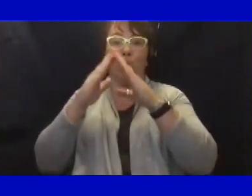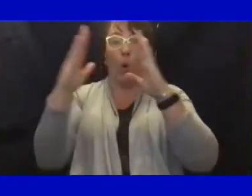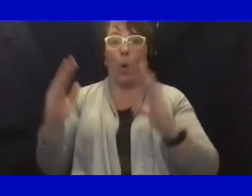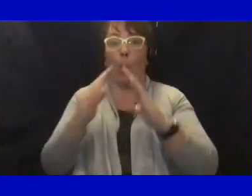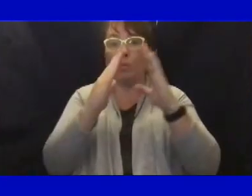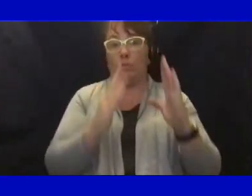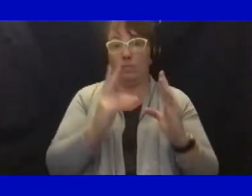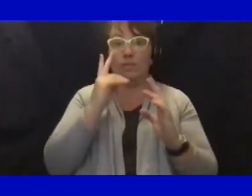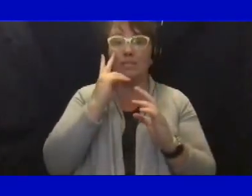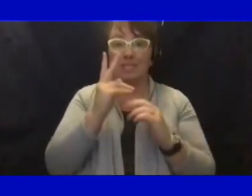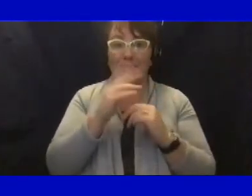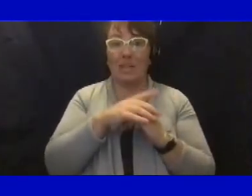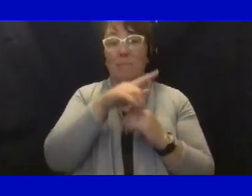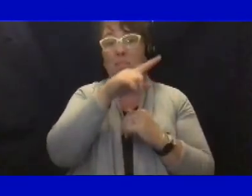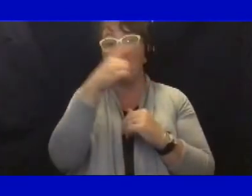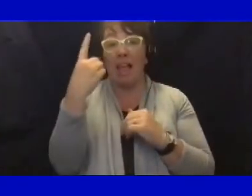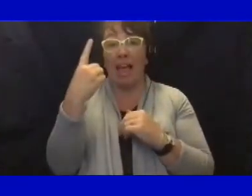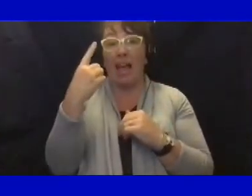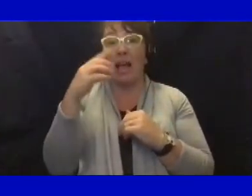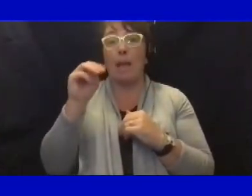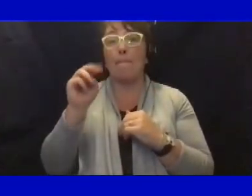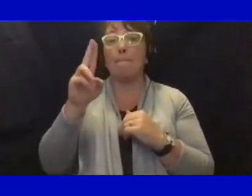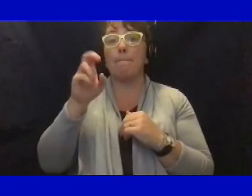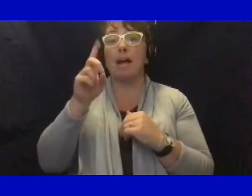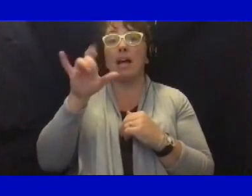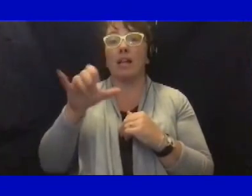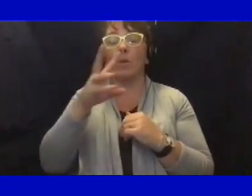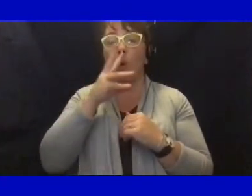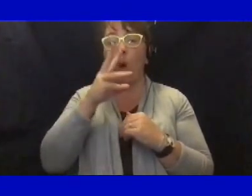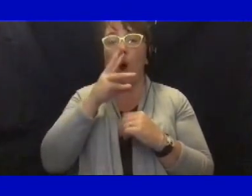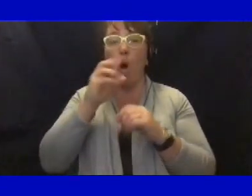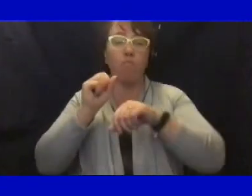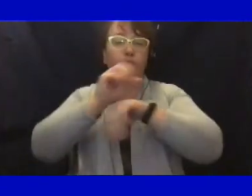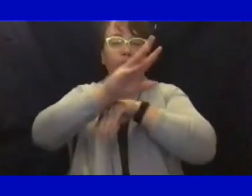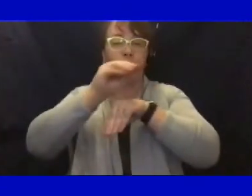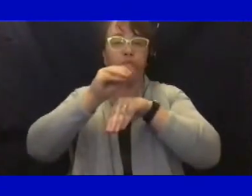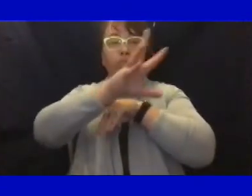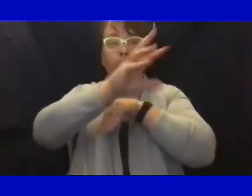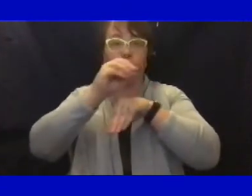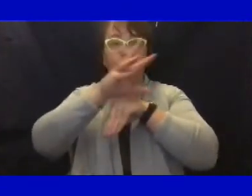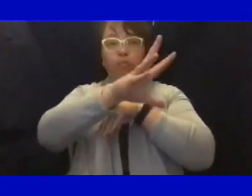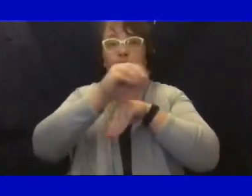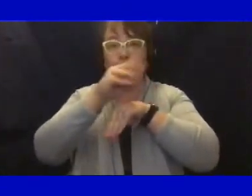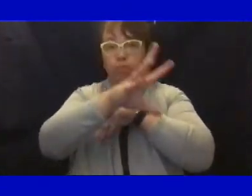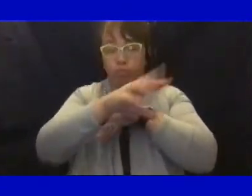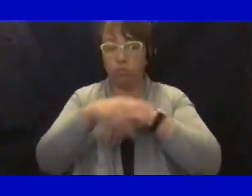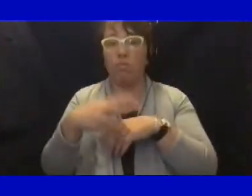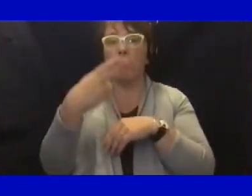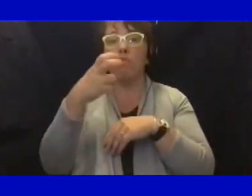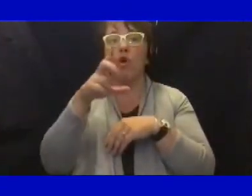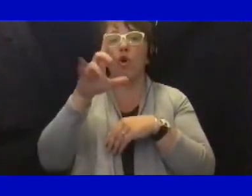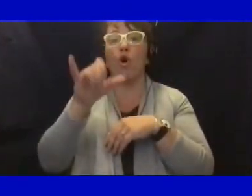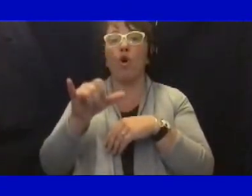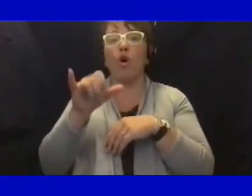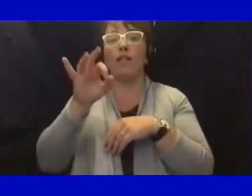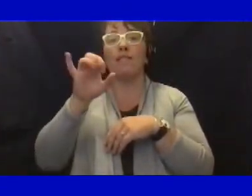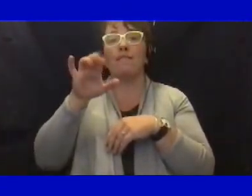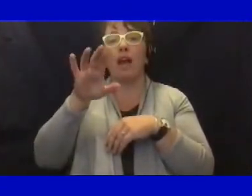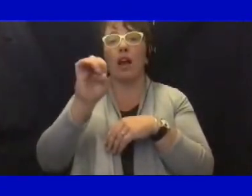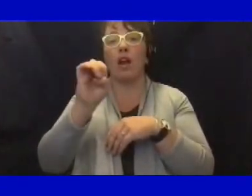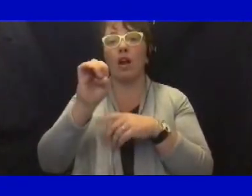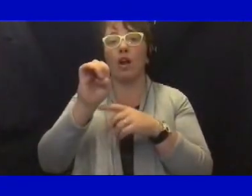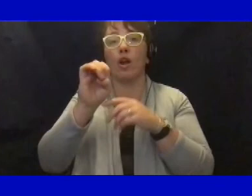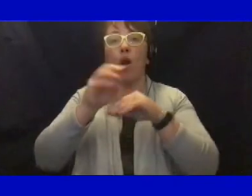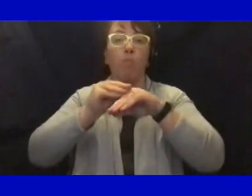Black muddy water shooting about 15 or 20 feet in the air in Lake Elsinore. The Holy Fire debris flow burst out of the wash that runs behind dozens